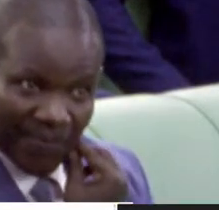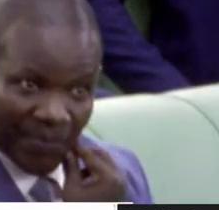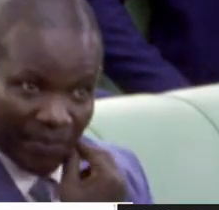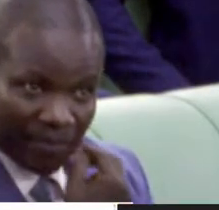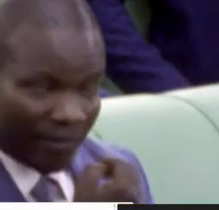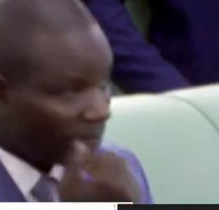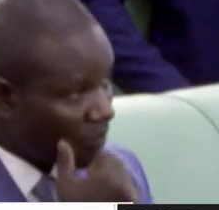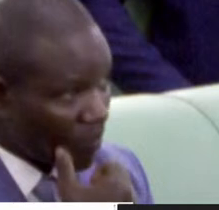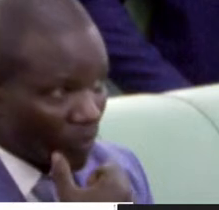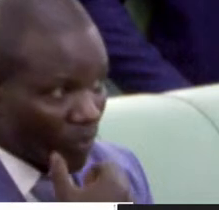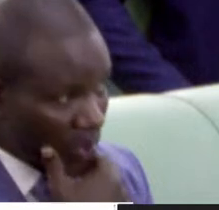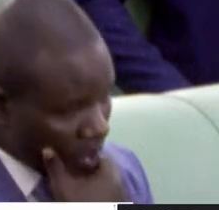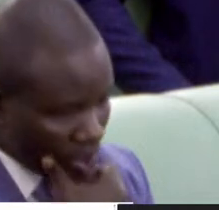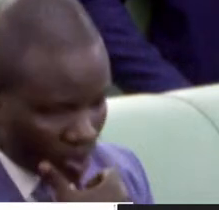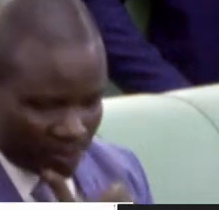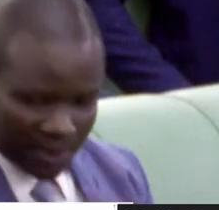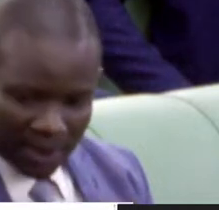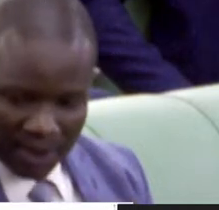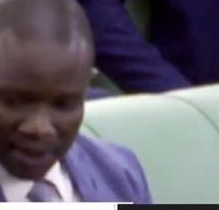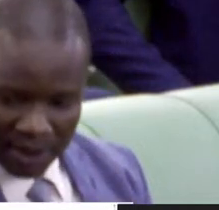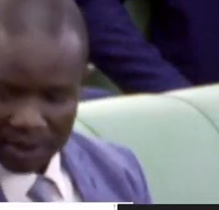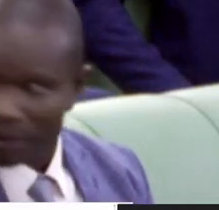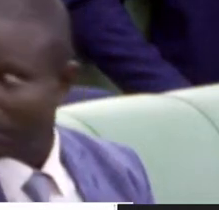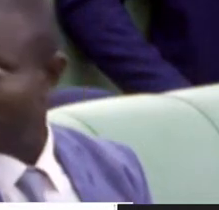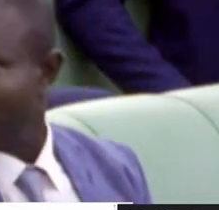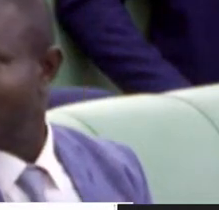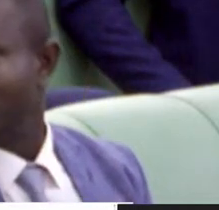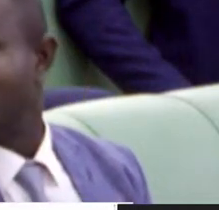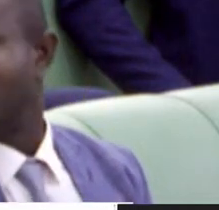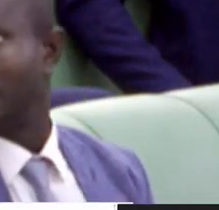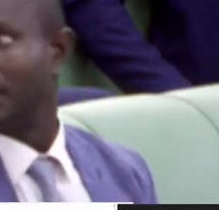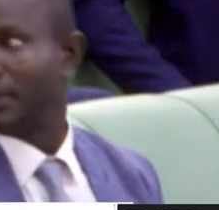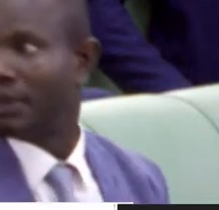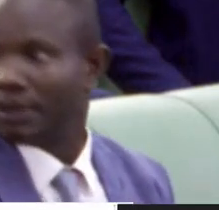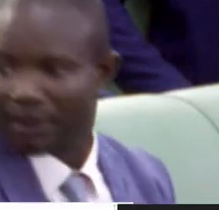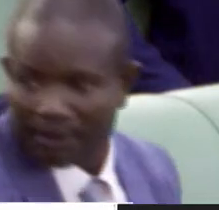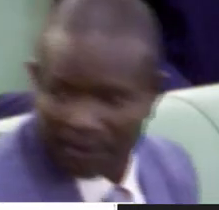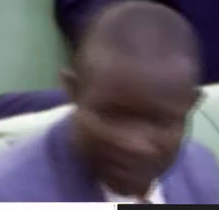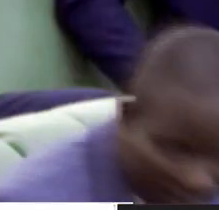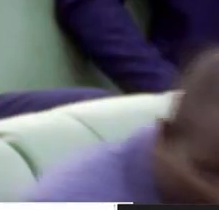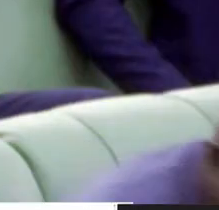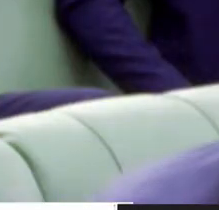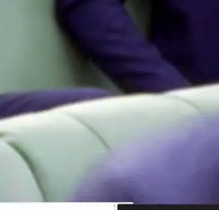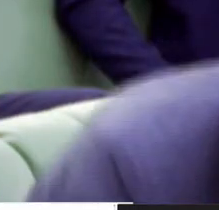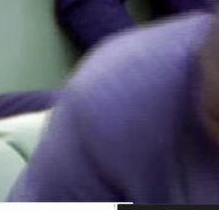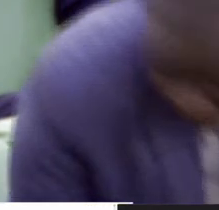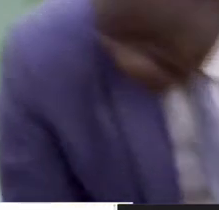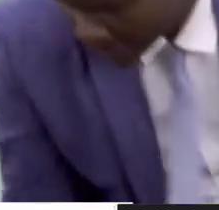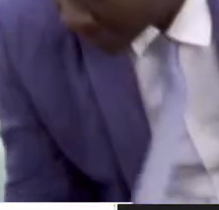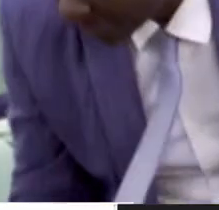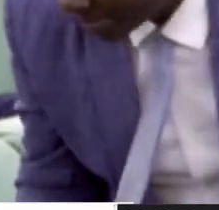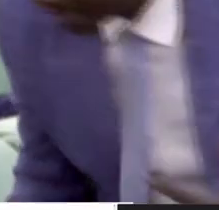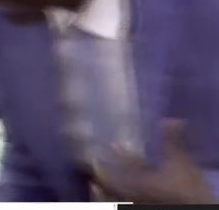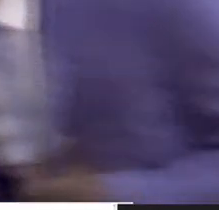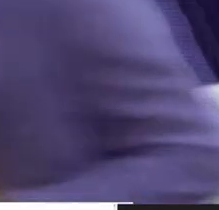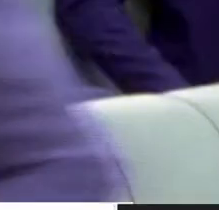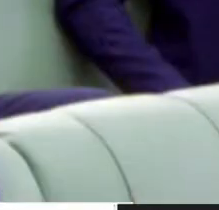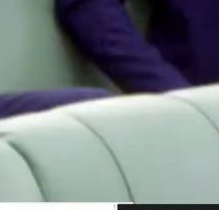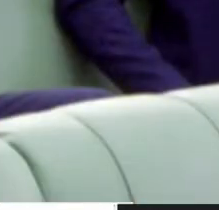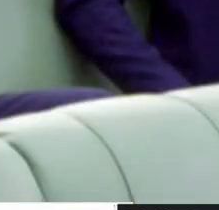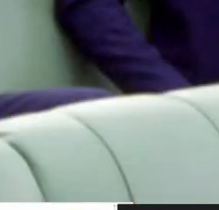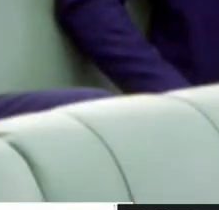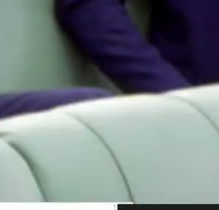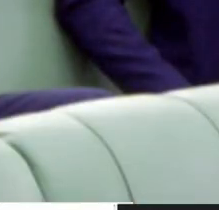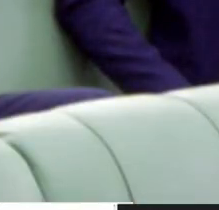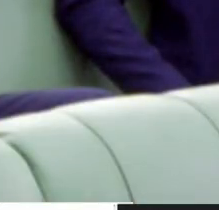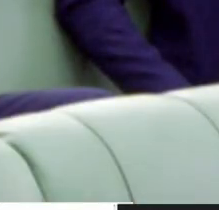memory may not serve me well, but it's about 250 billion, which has been